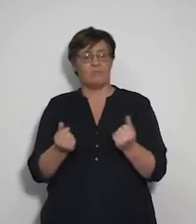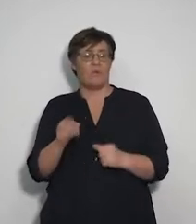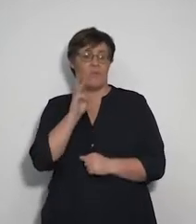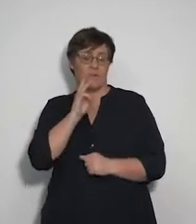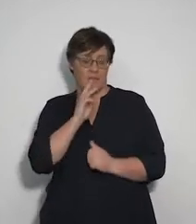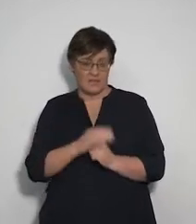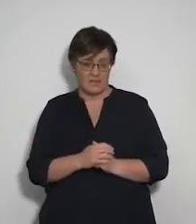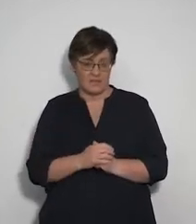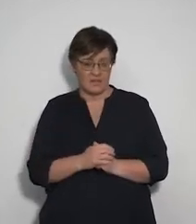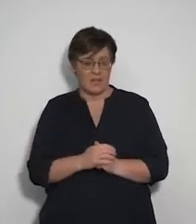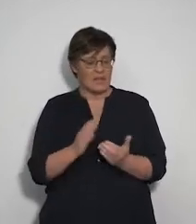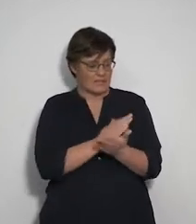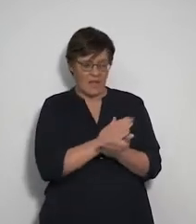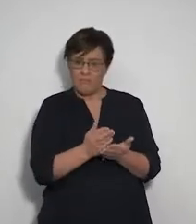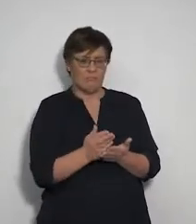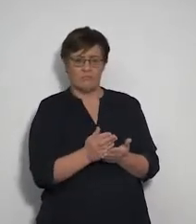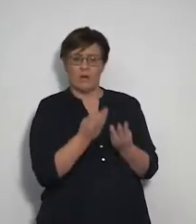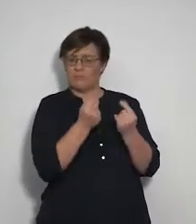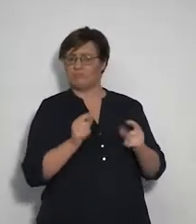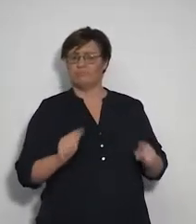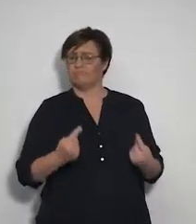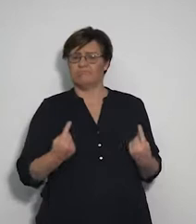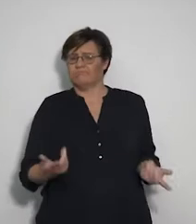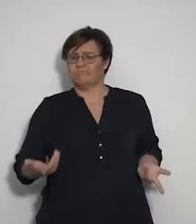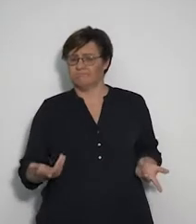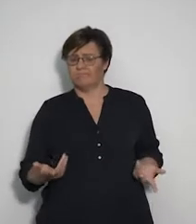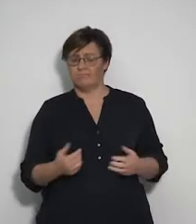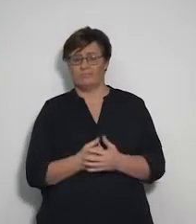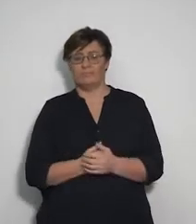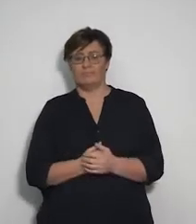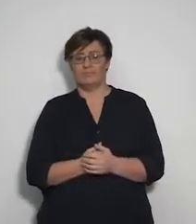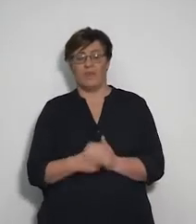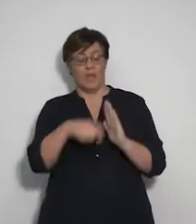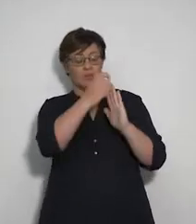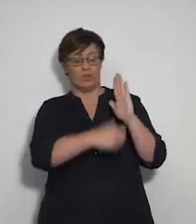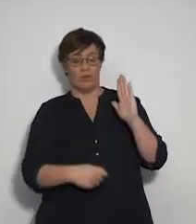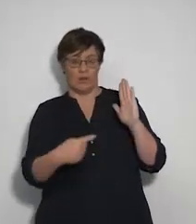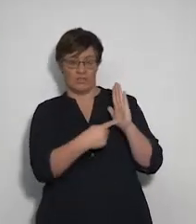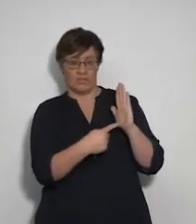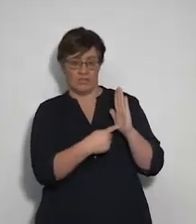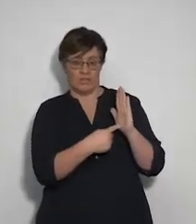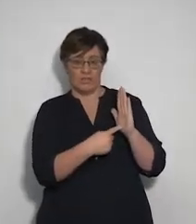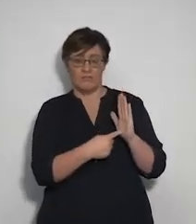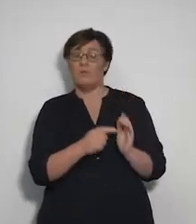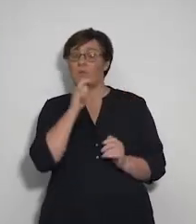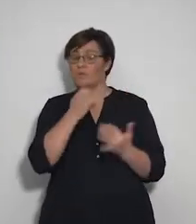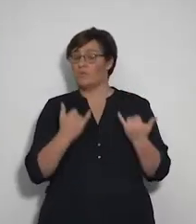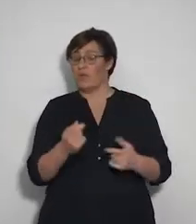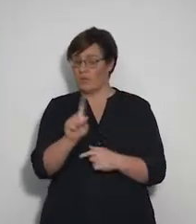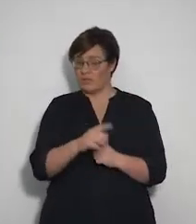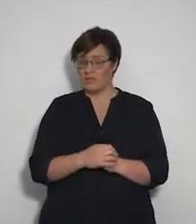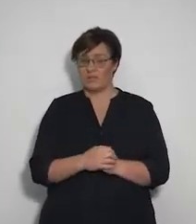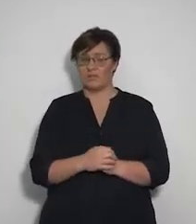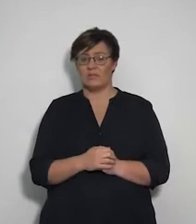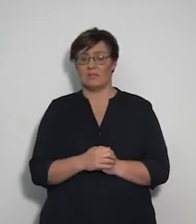water while some they do not, right? Okay, so some of the terminology that we're going to use today are